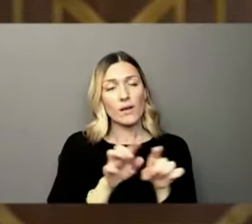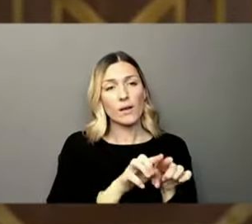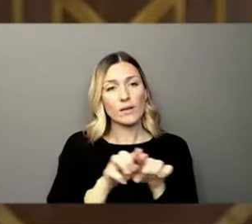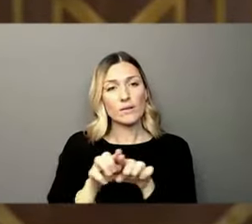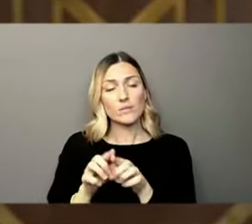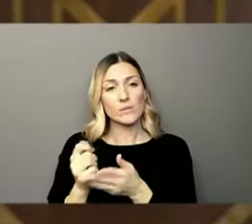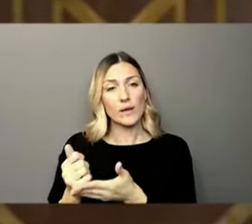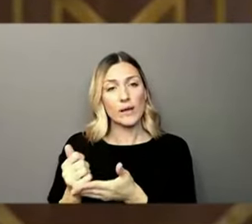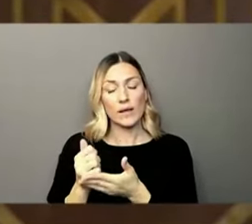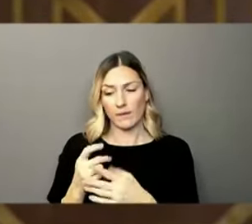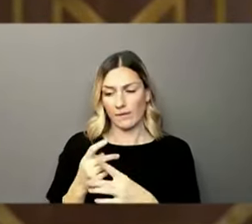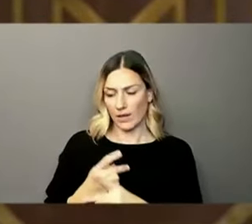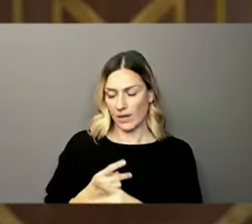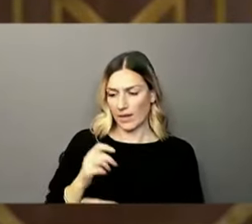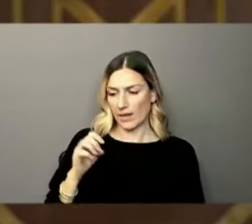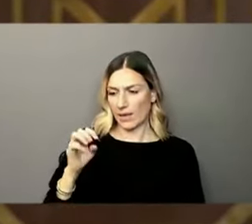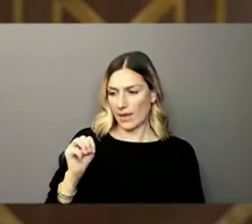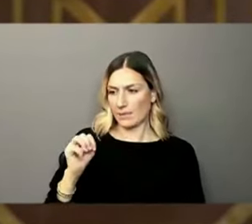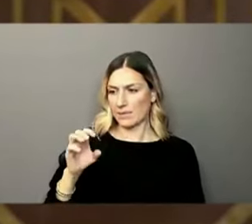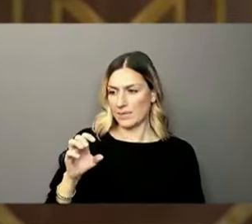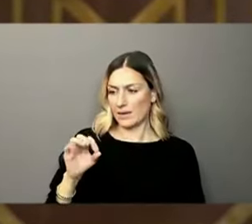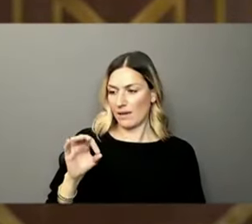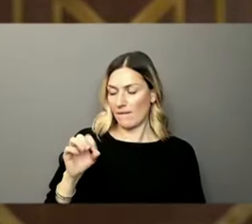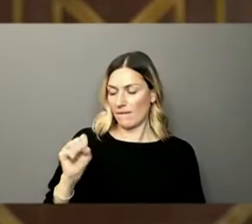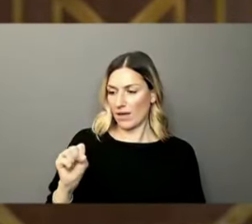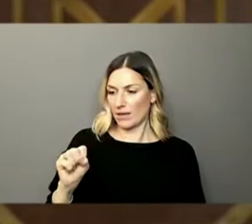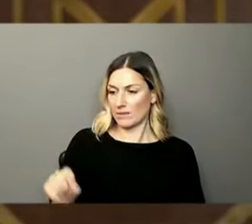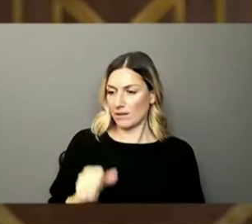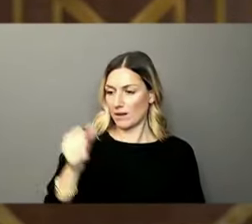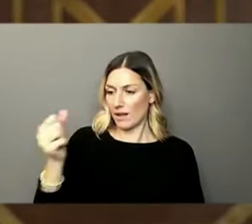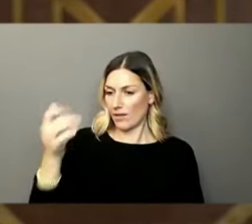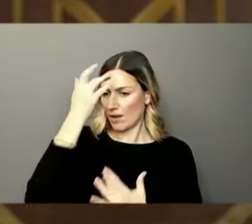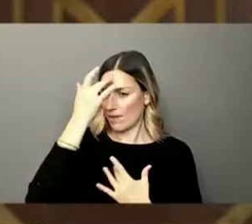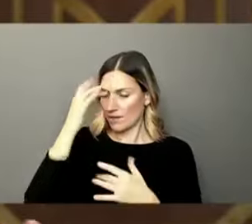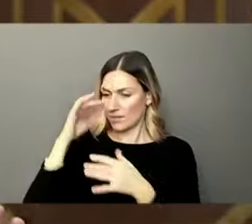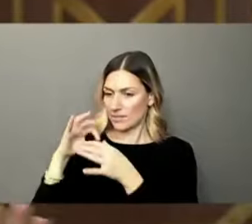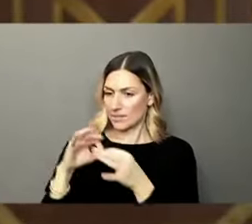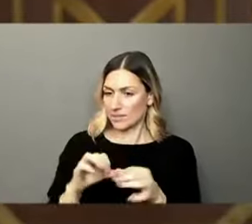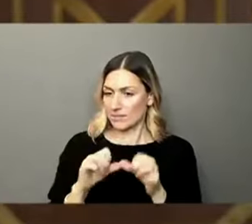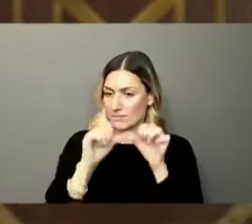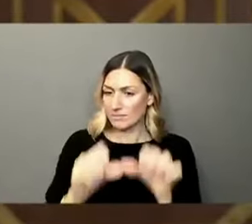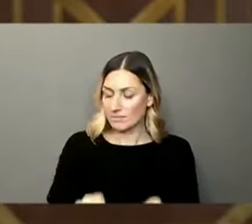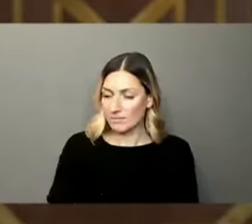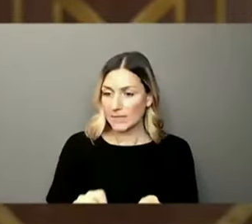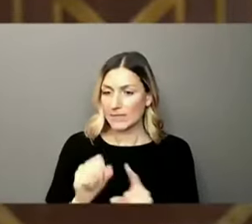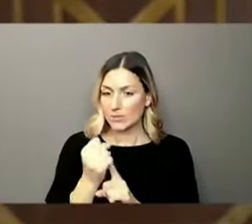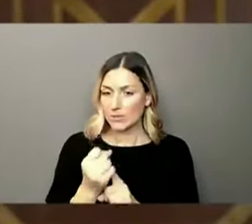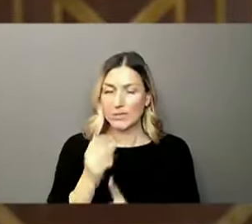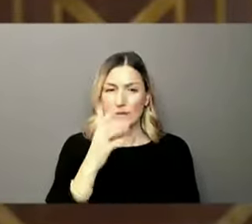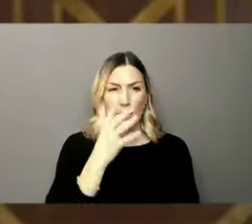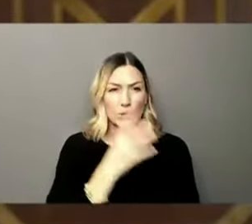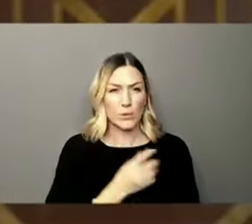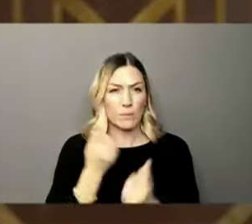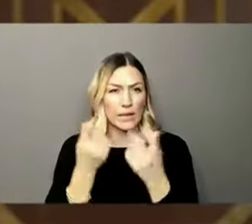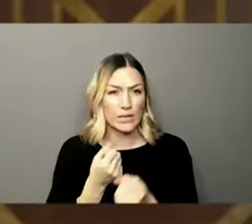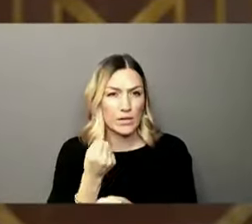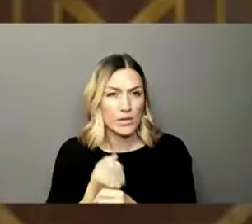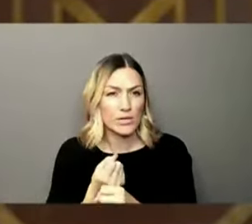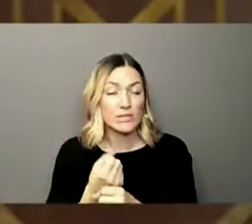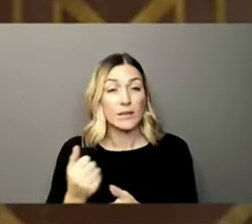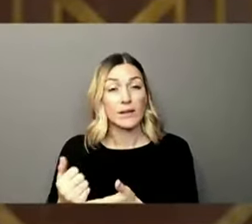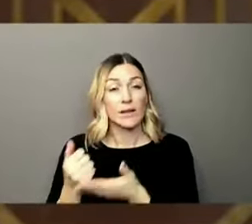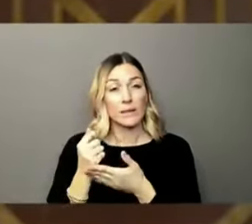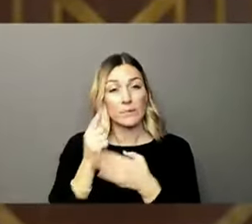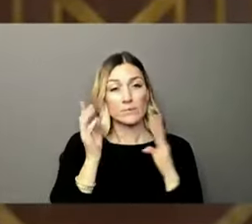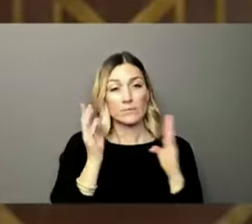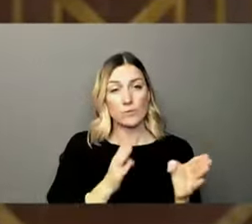puzzle of ME/CFS and all other infection-associated chronic conditions that have been ignored for decades, and help us prepare for the